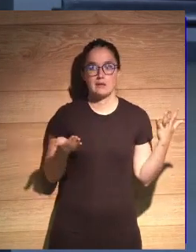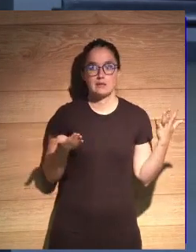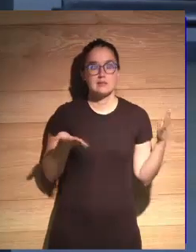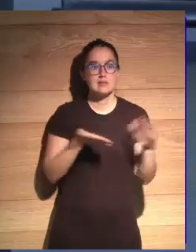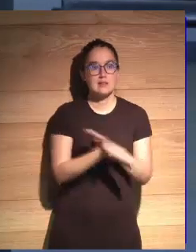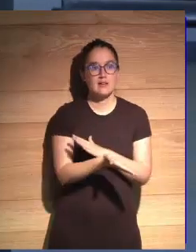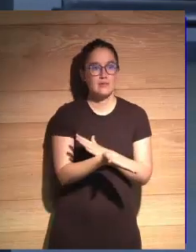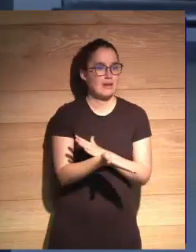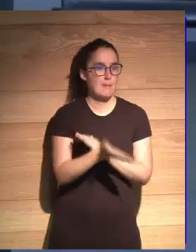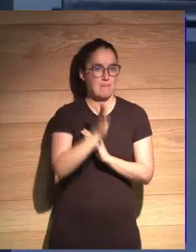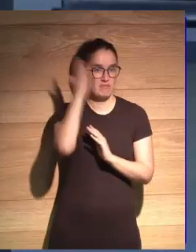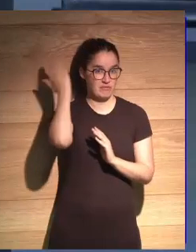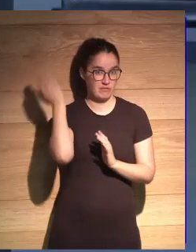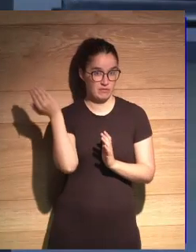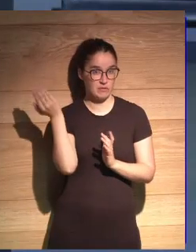activity